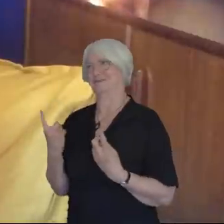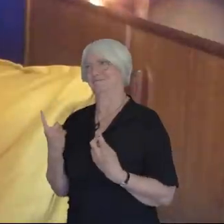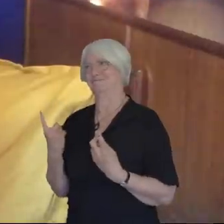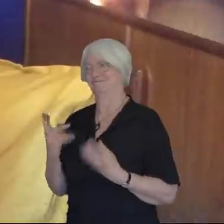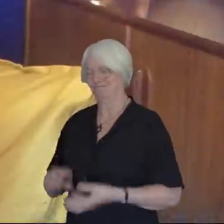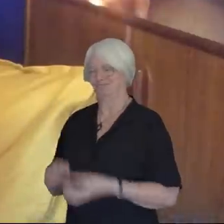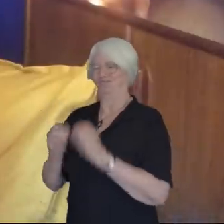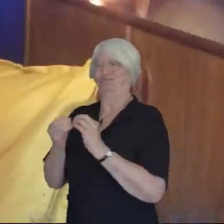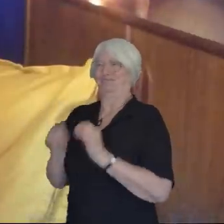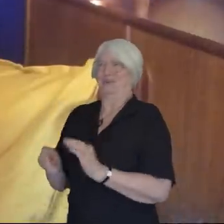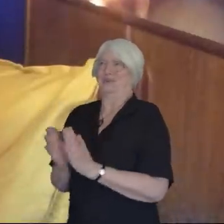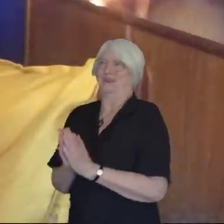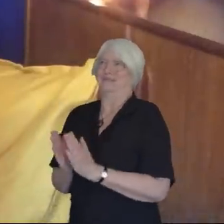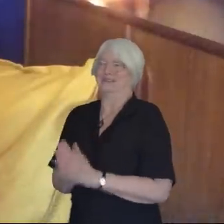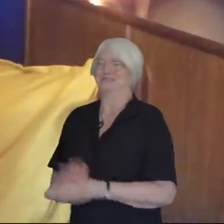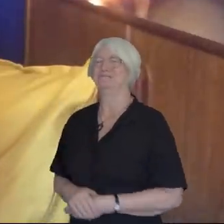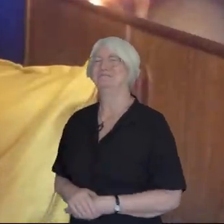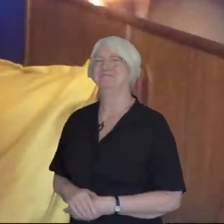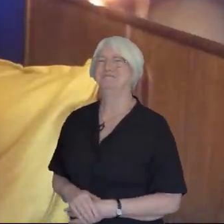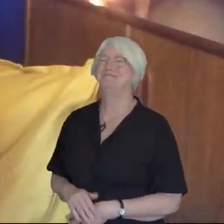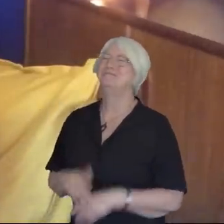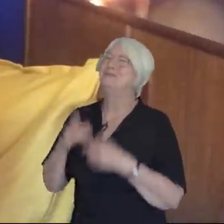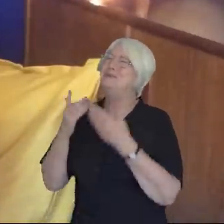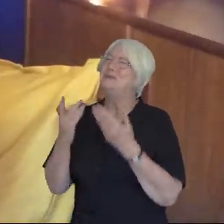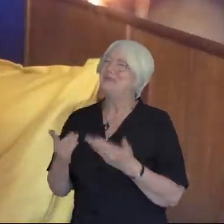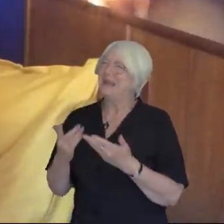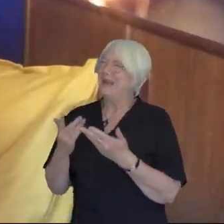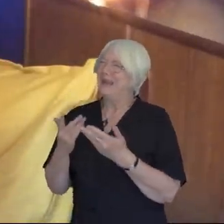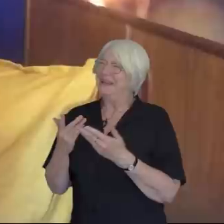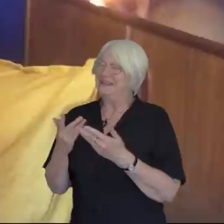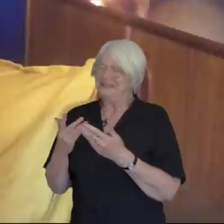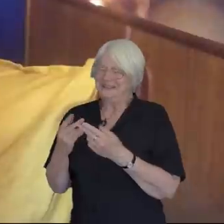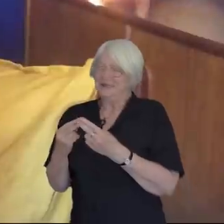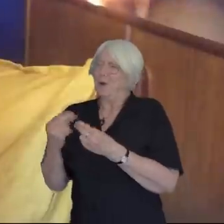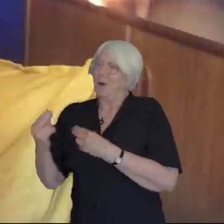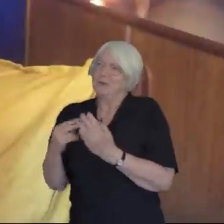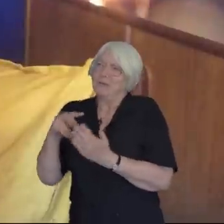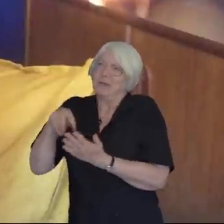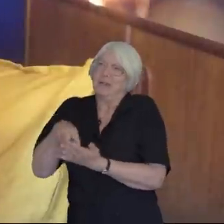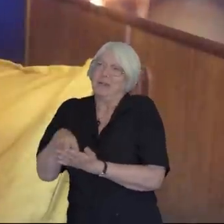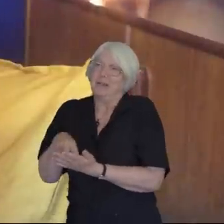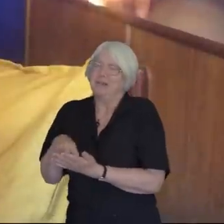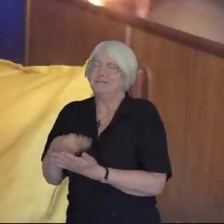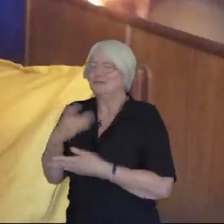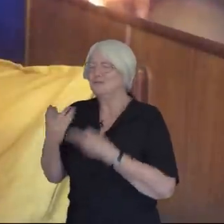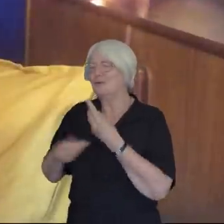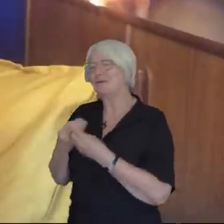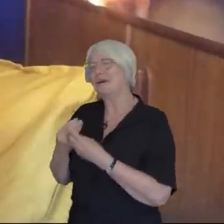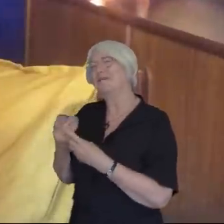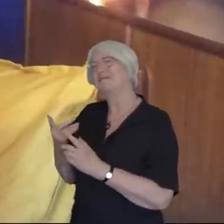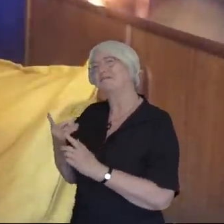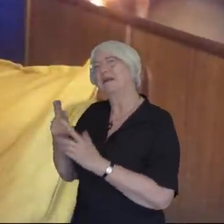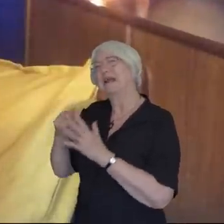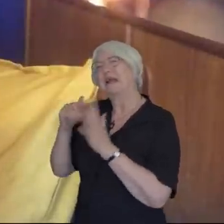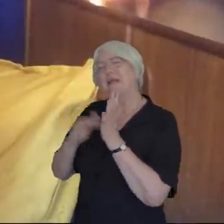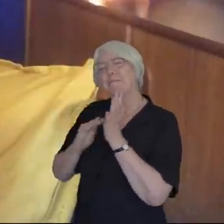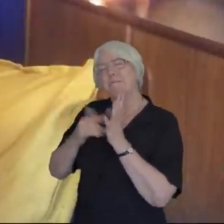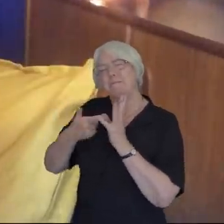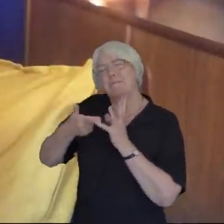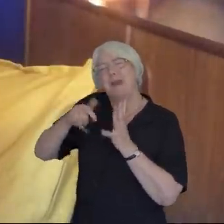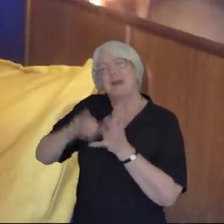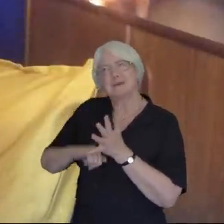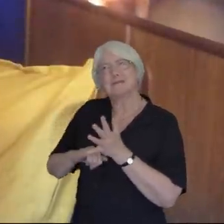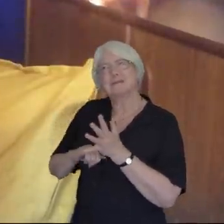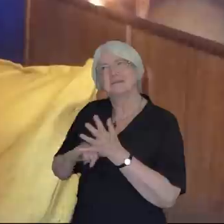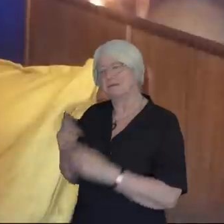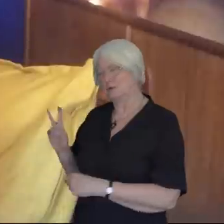service. Today's reading from the Gospel is the story of two disciples on the road to Emmaus, a journey which begins